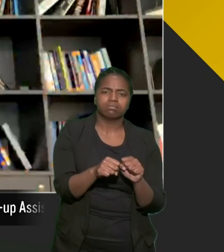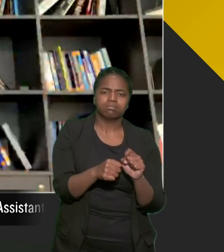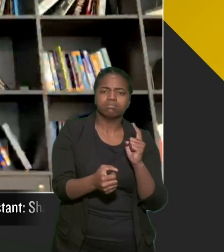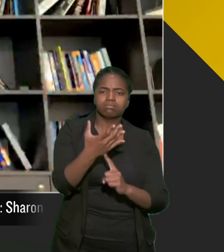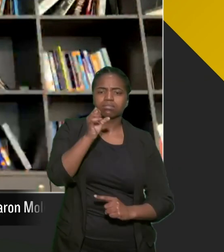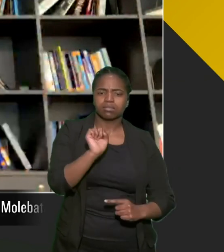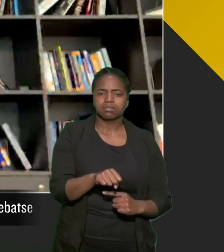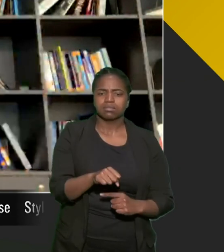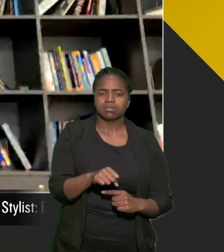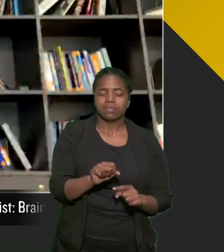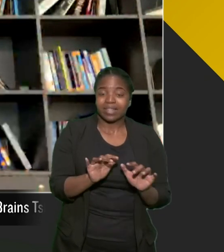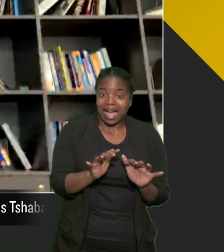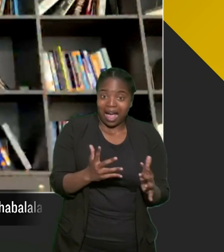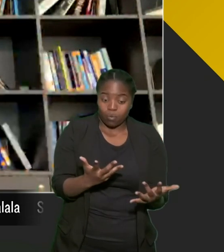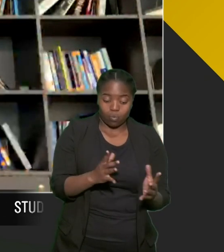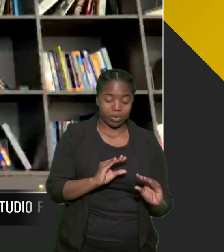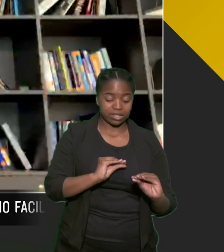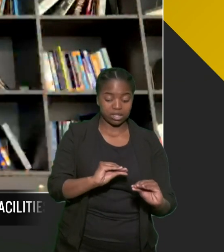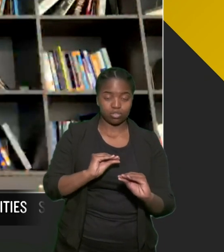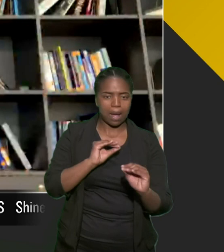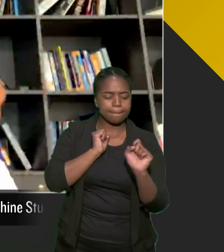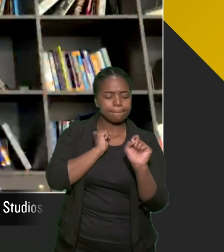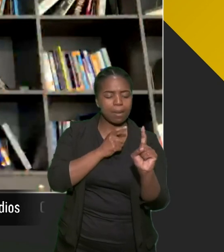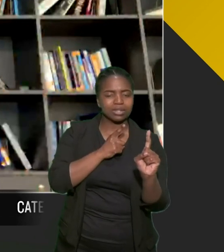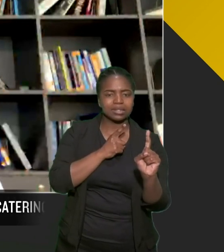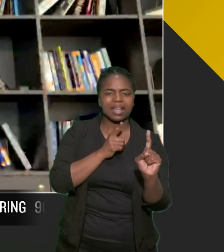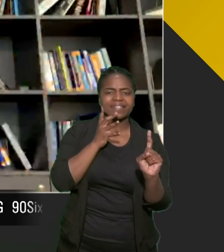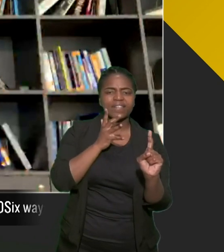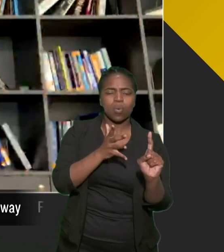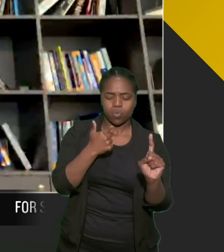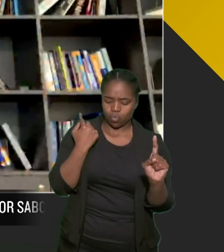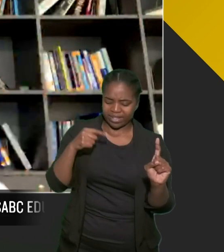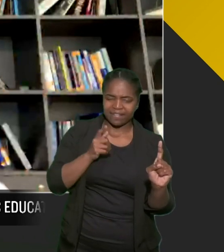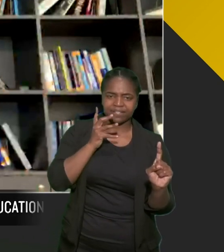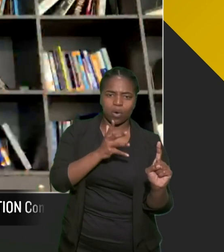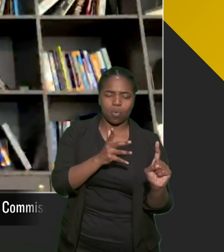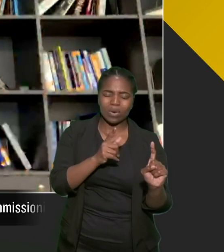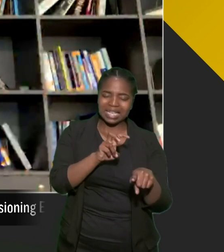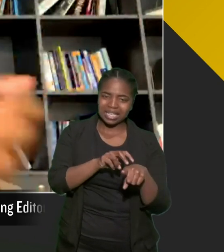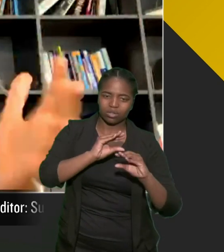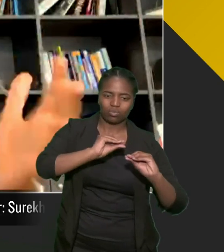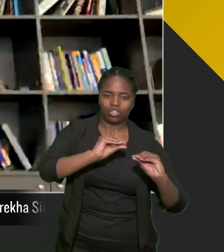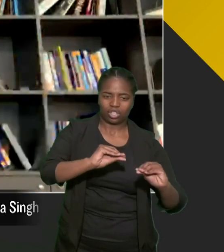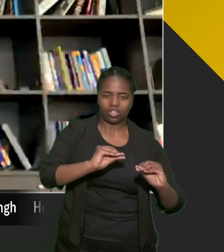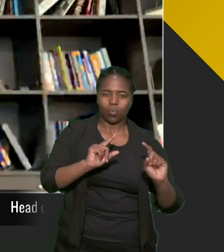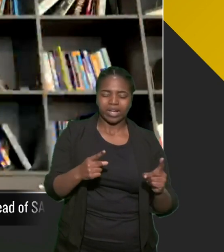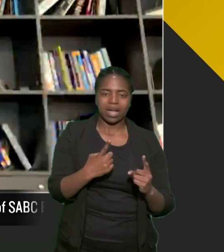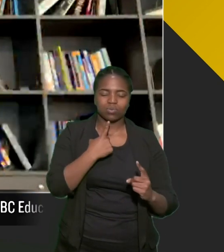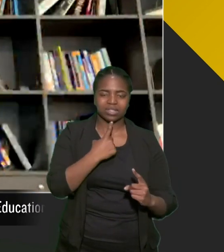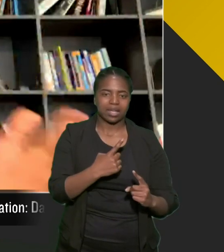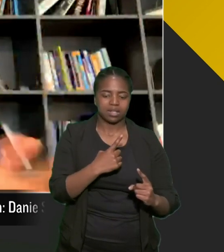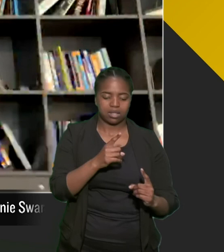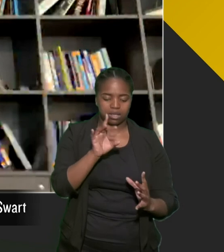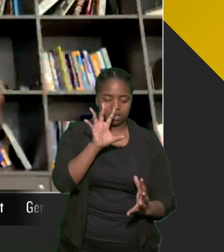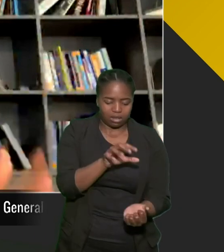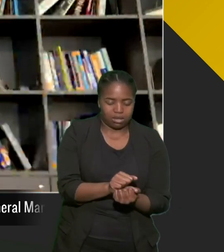really delves into how do we teach purpose. I think purpose in itself, due to its nature, it's not something we can really quantify, right?